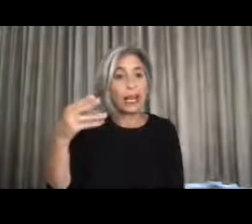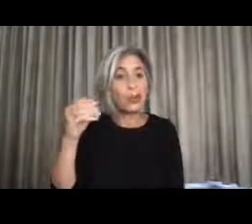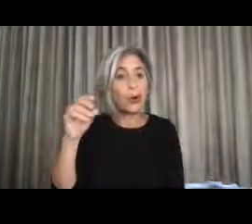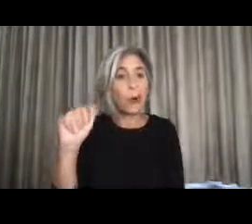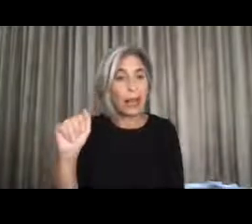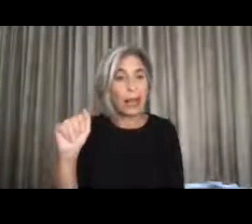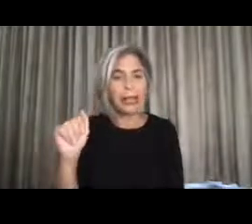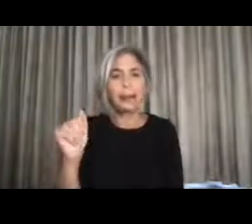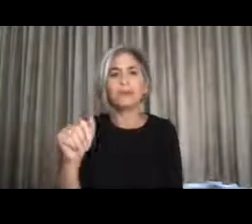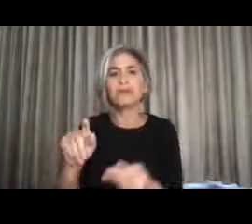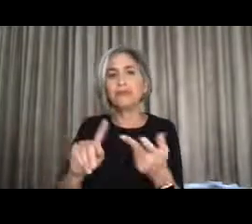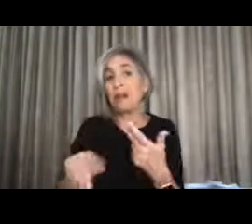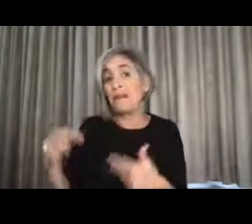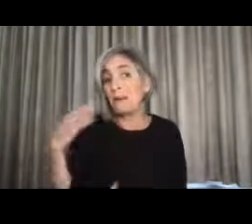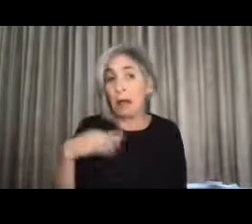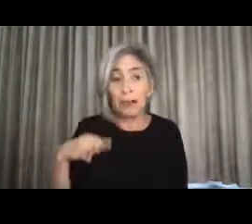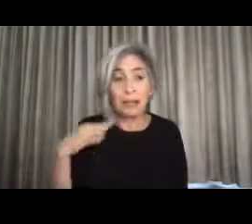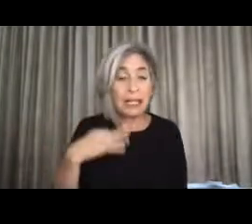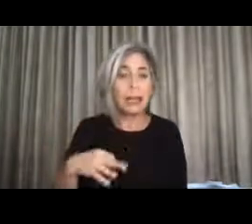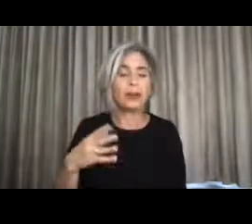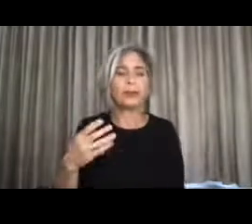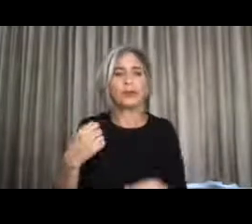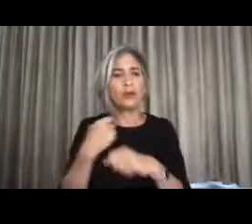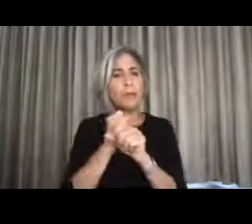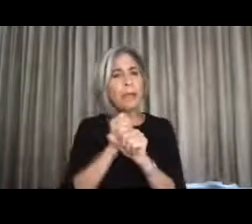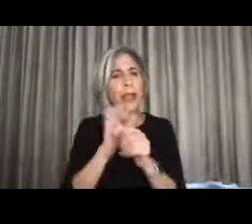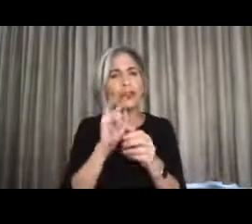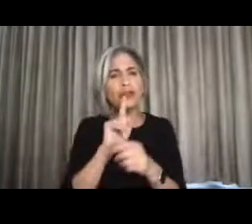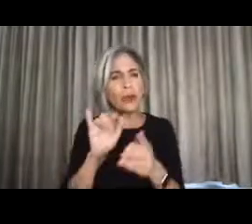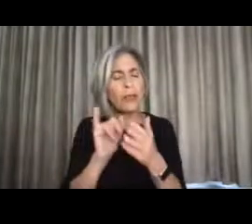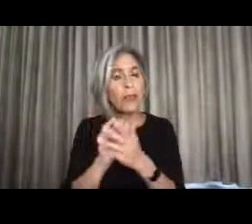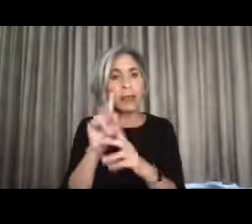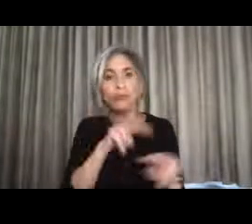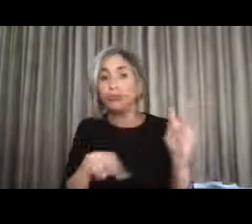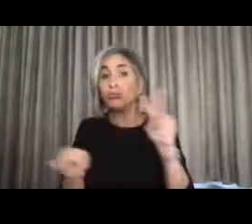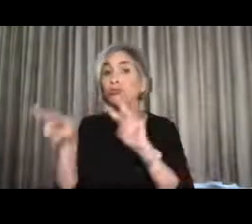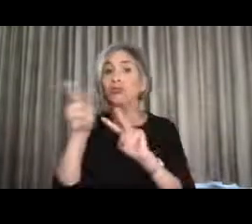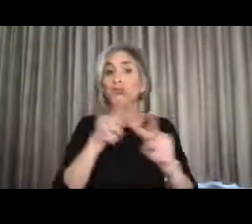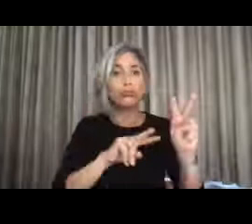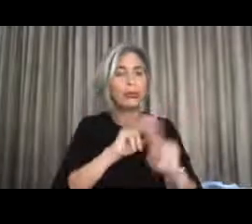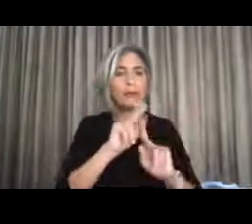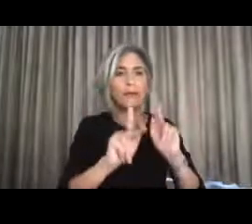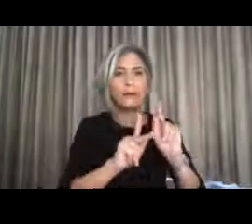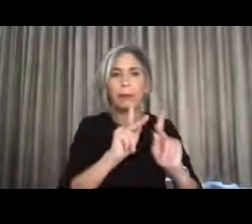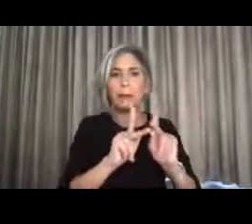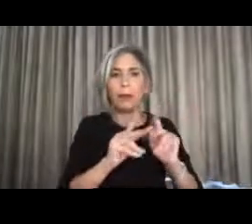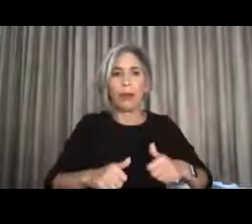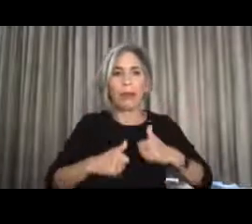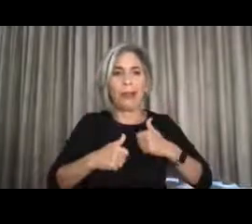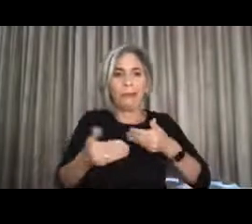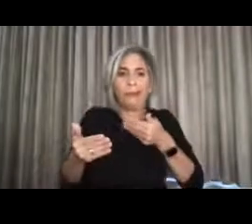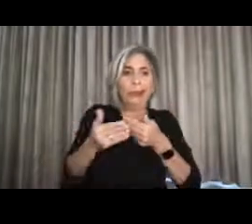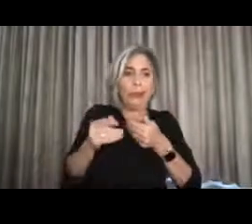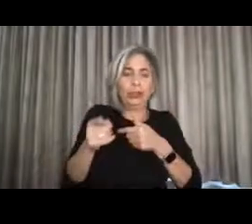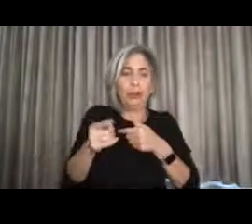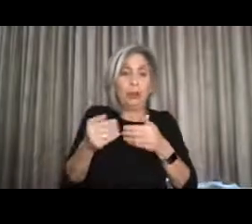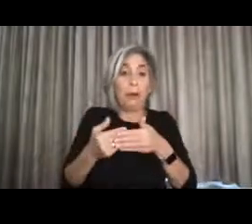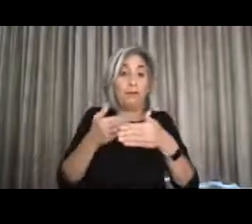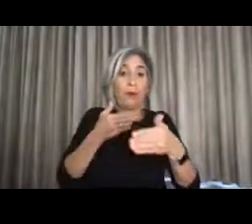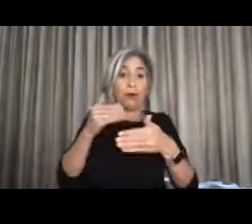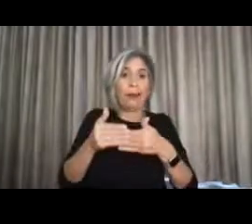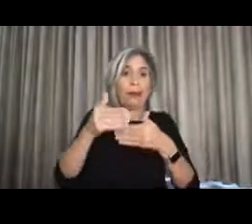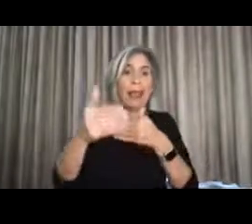volunteer. You all can make sure that you're looking out for your neighbors before and after the storm, knowing those